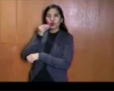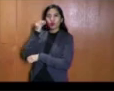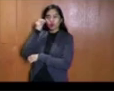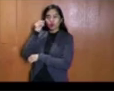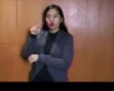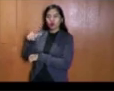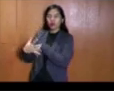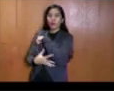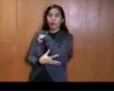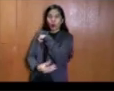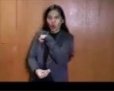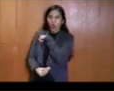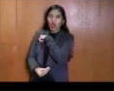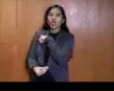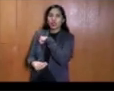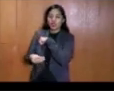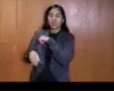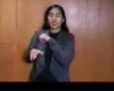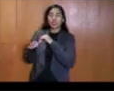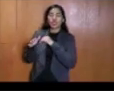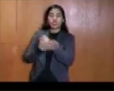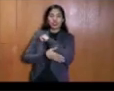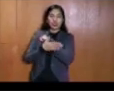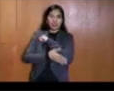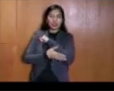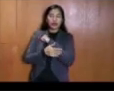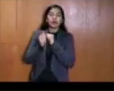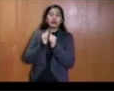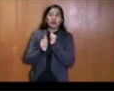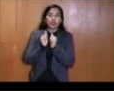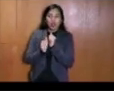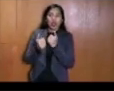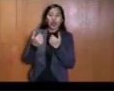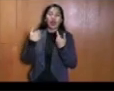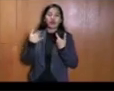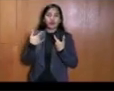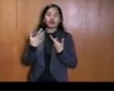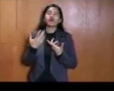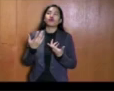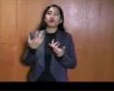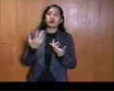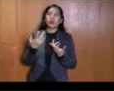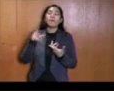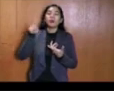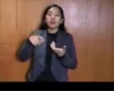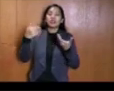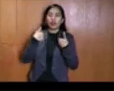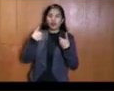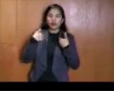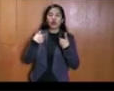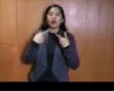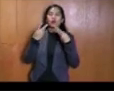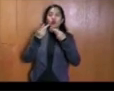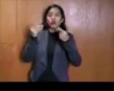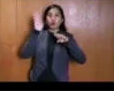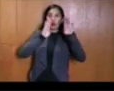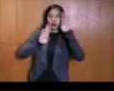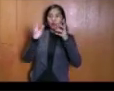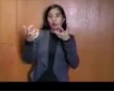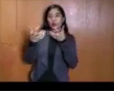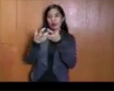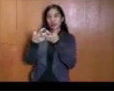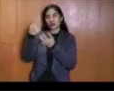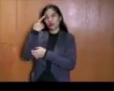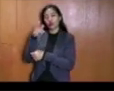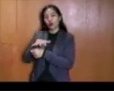income countries. And therefore, there is a need for localized solutions or solutions that take into account